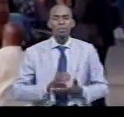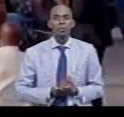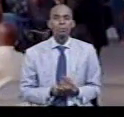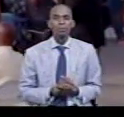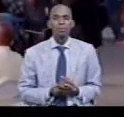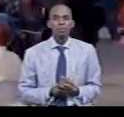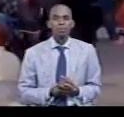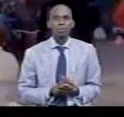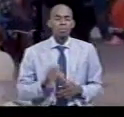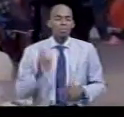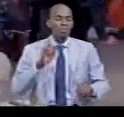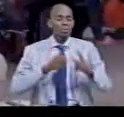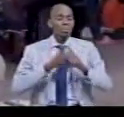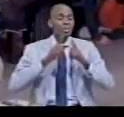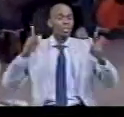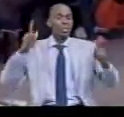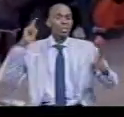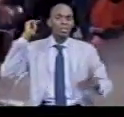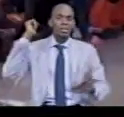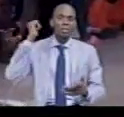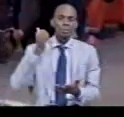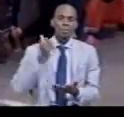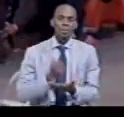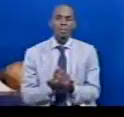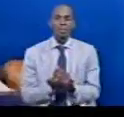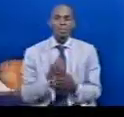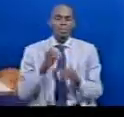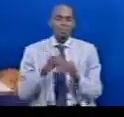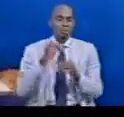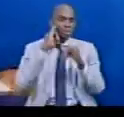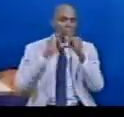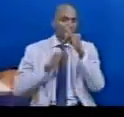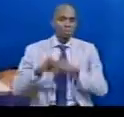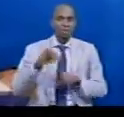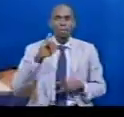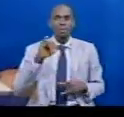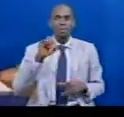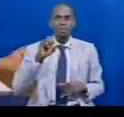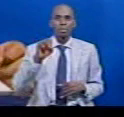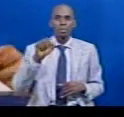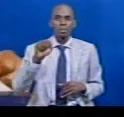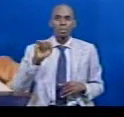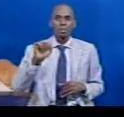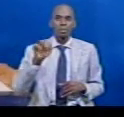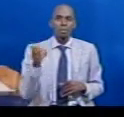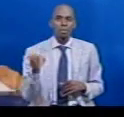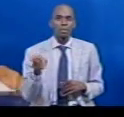Shout amen. In Isaiah chapter 49, verse